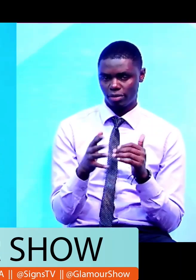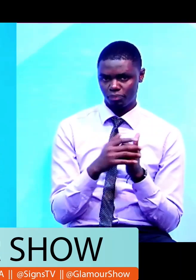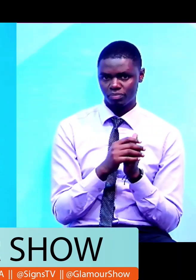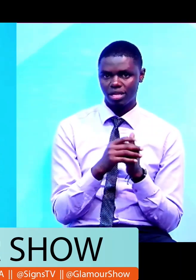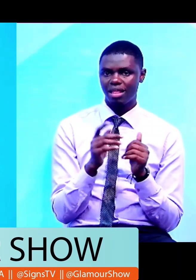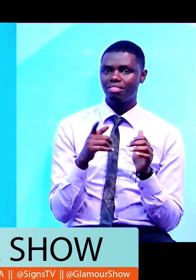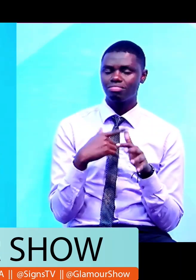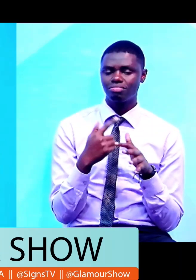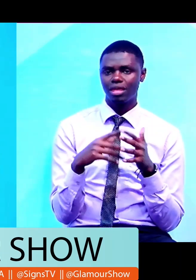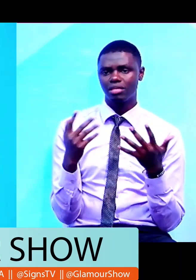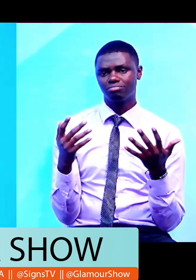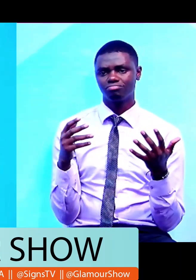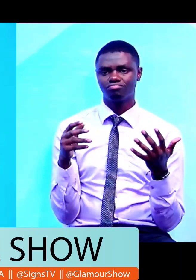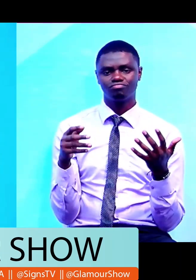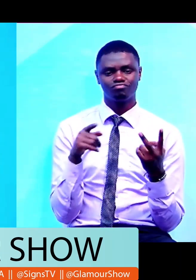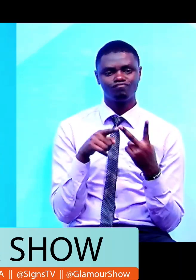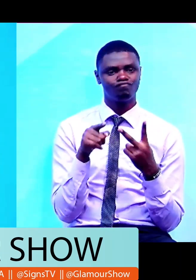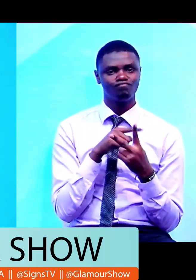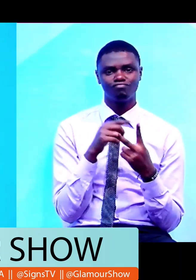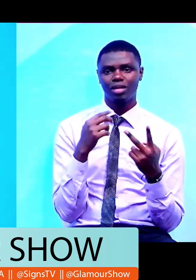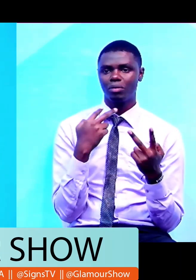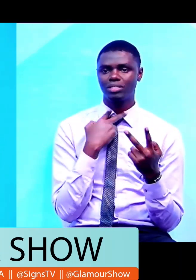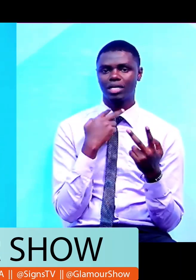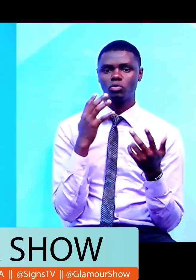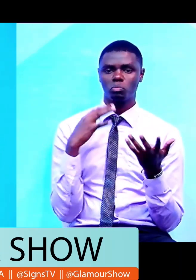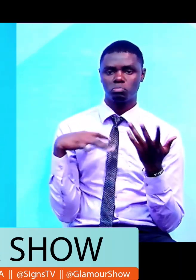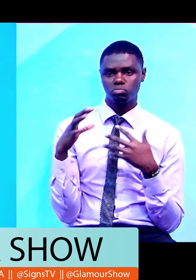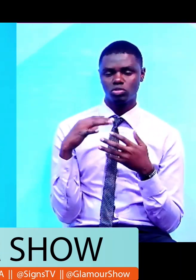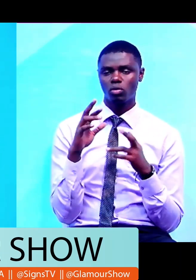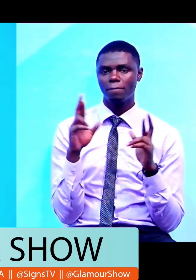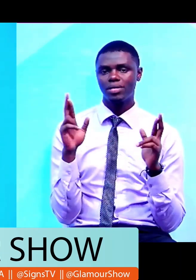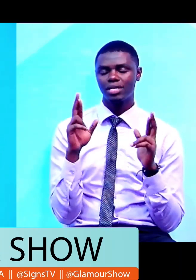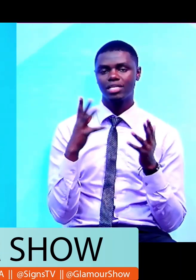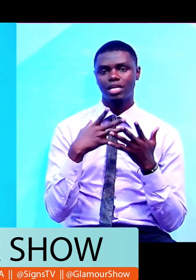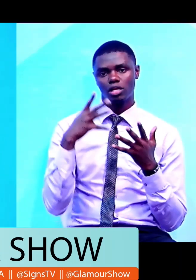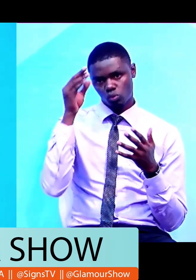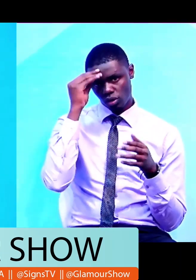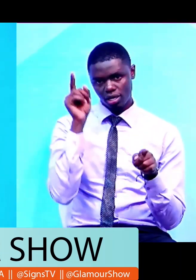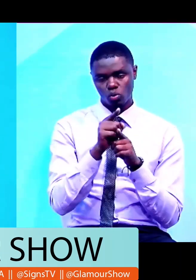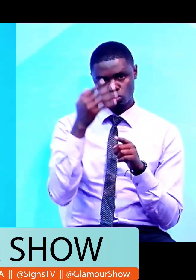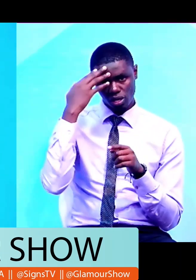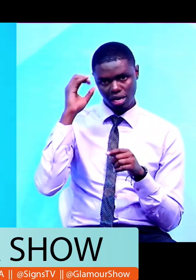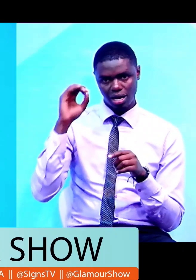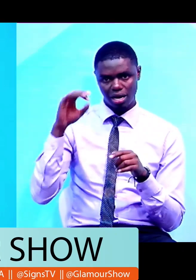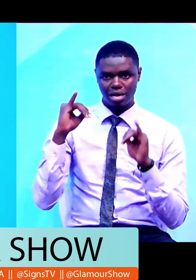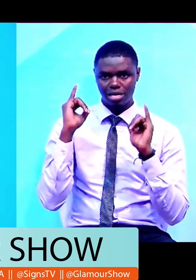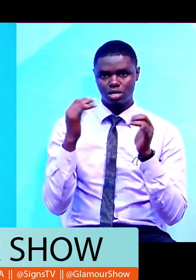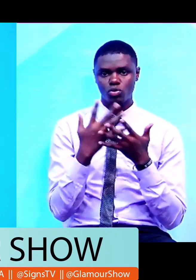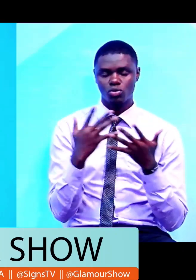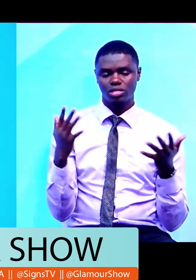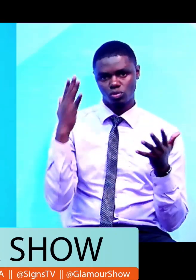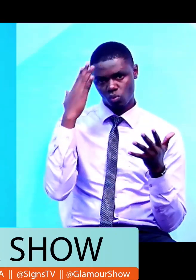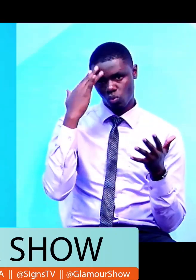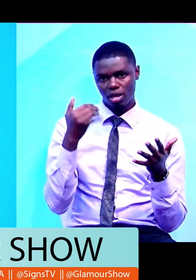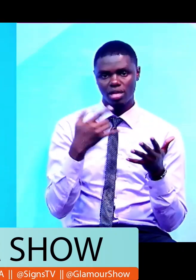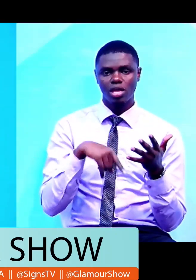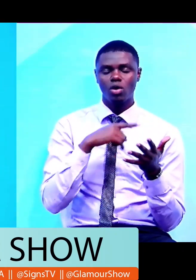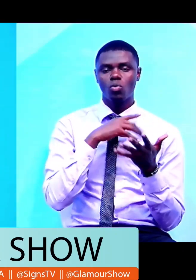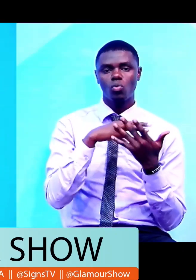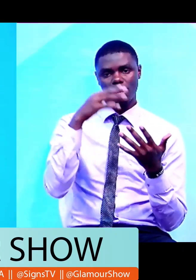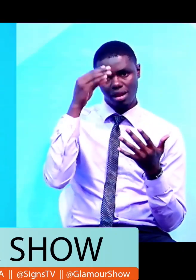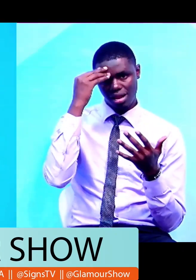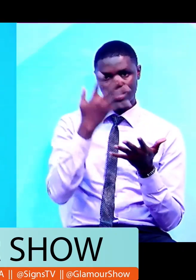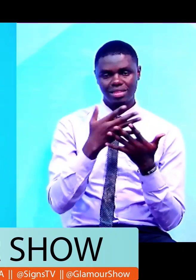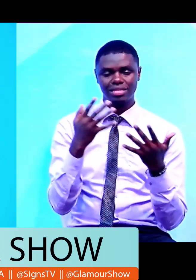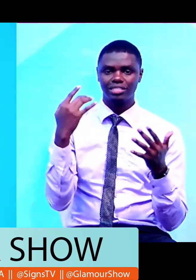get confused in between. So you be ready to learn and unlearn new things, because we learn things every single